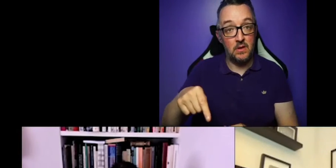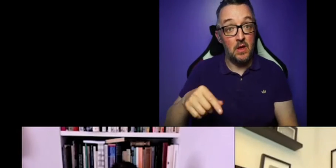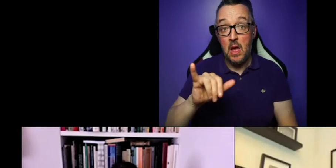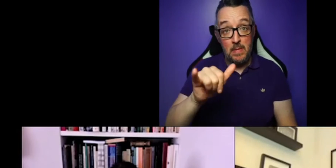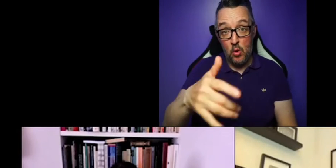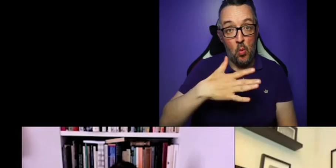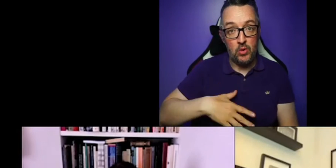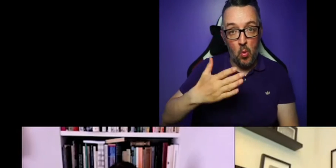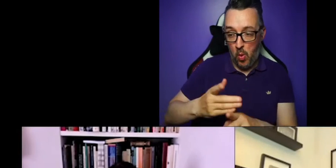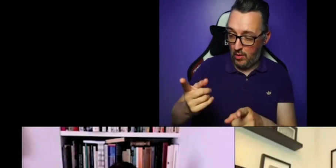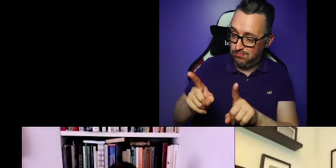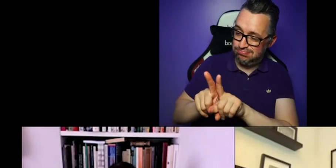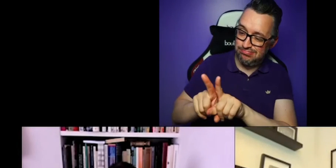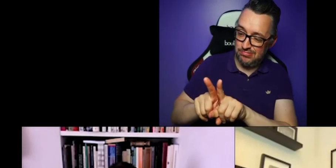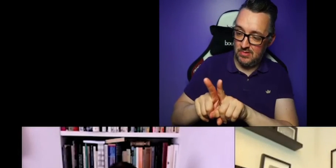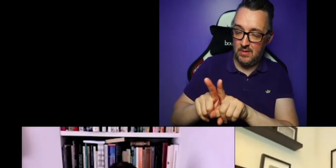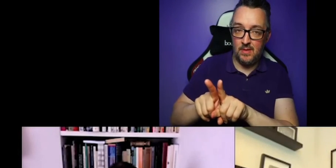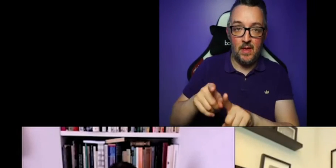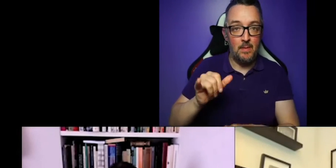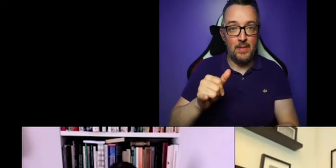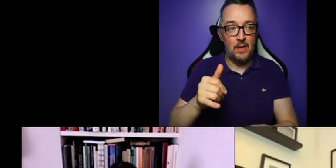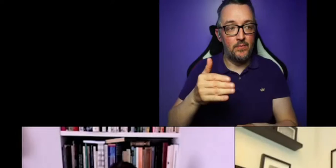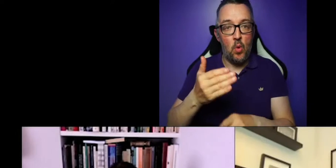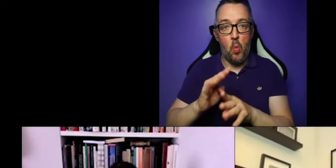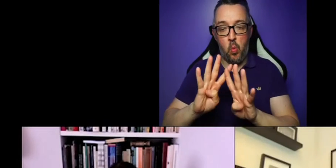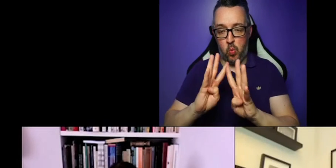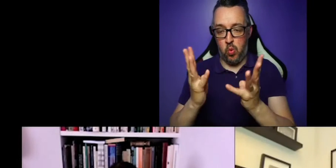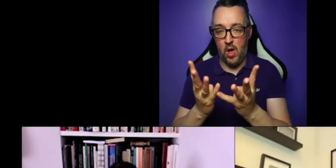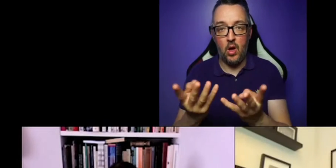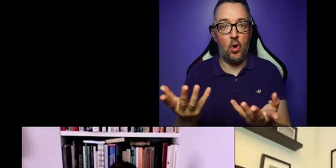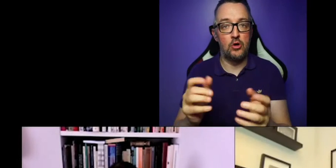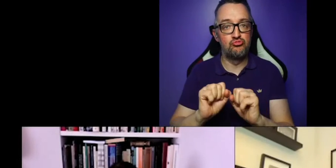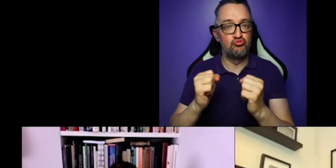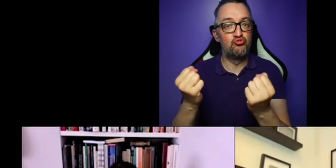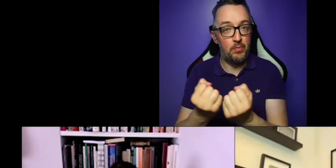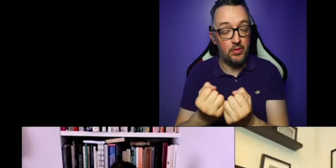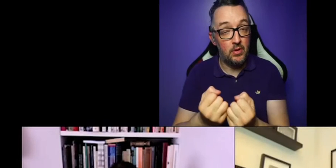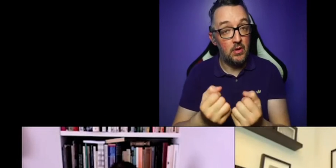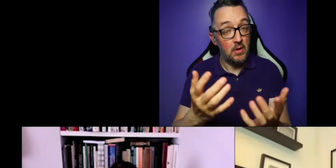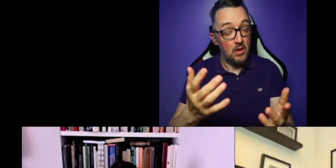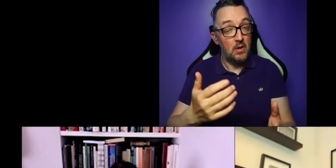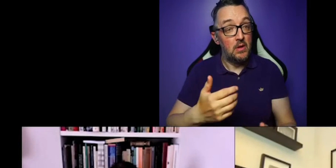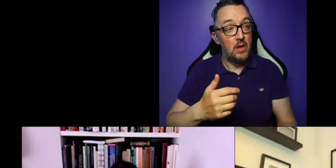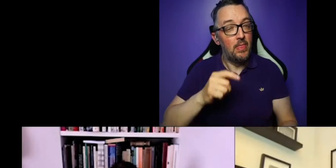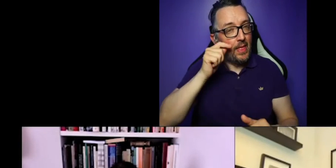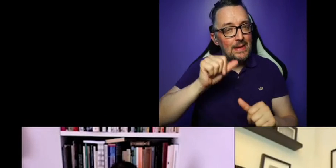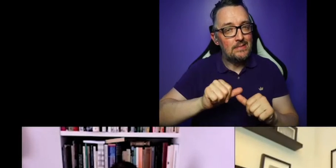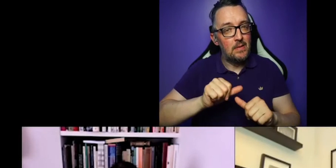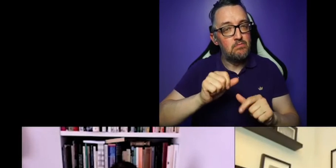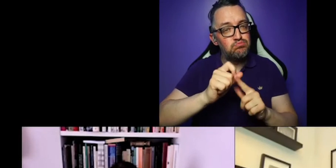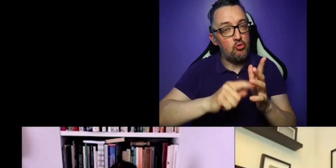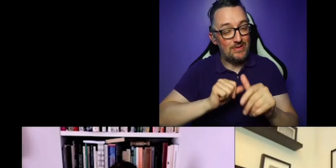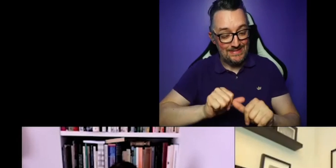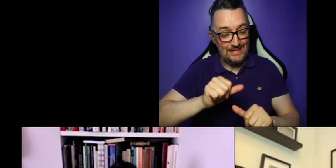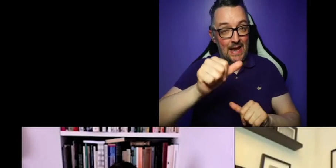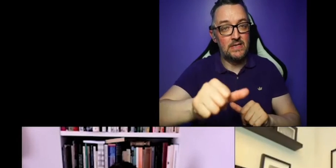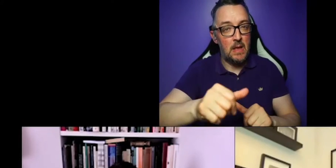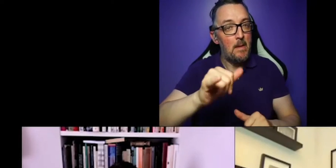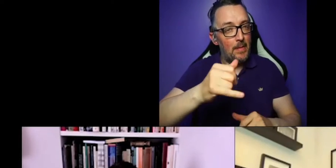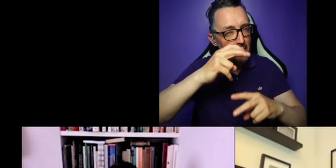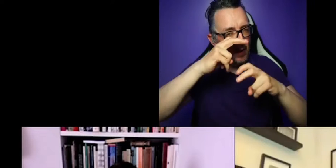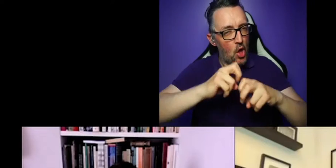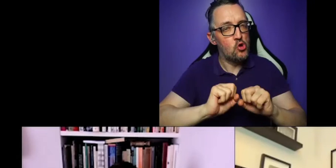to collaborate, you might even want to do this in workshops and in groups, which I will explore in the next phase of my project.